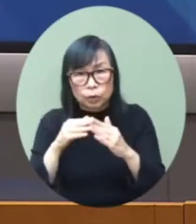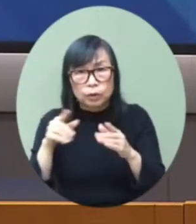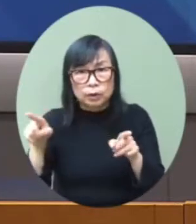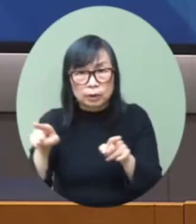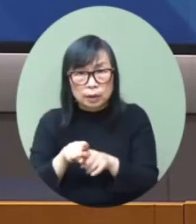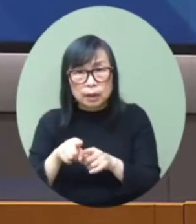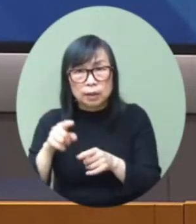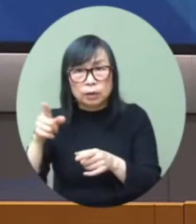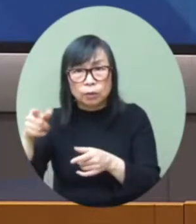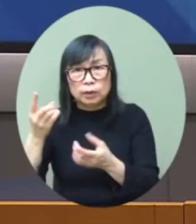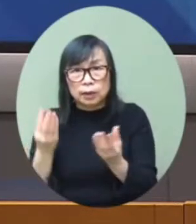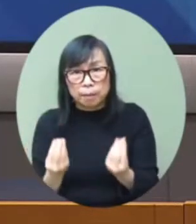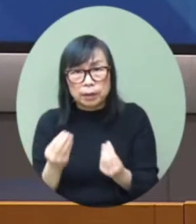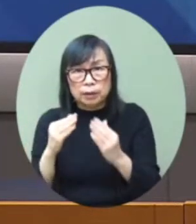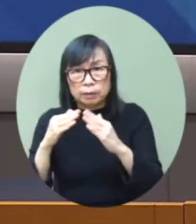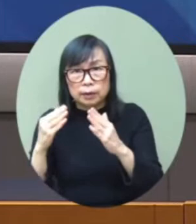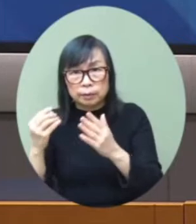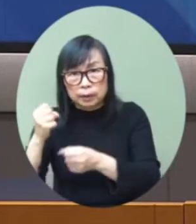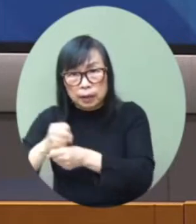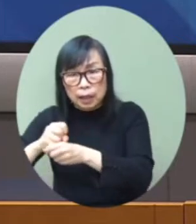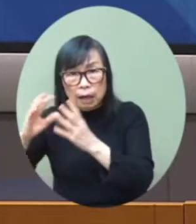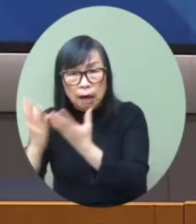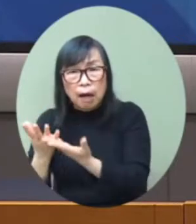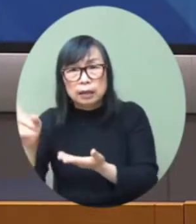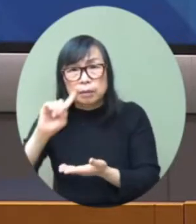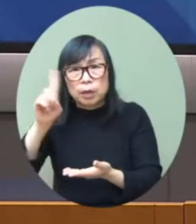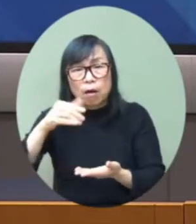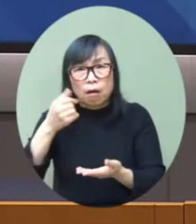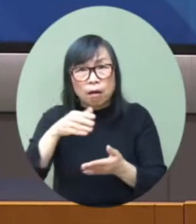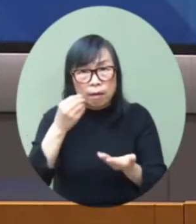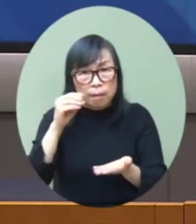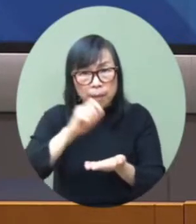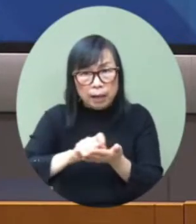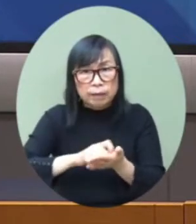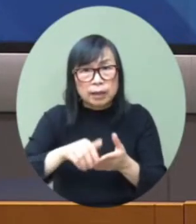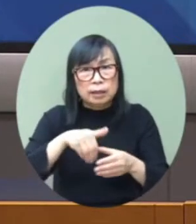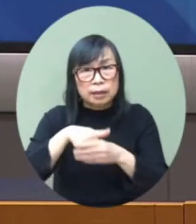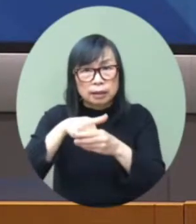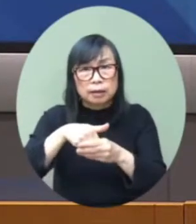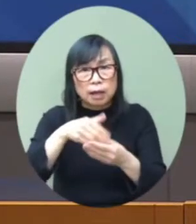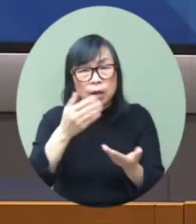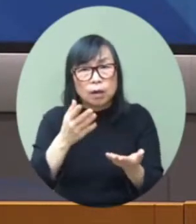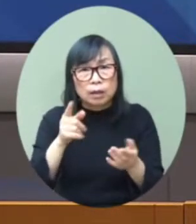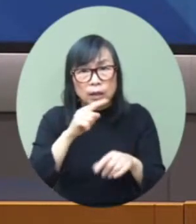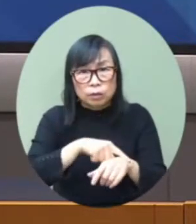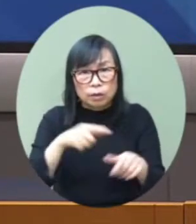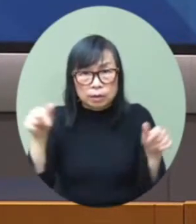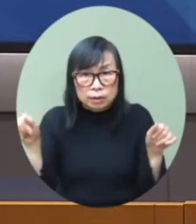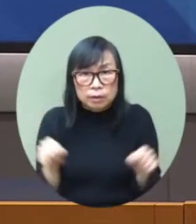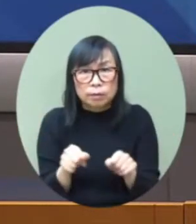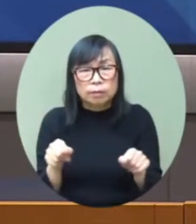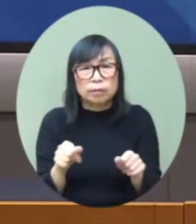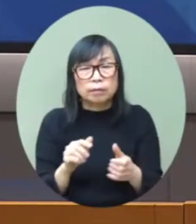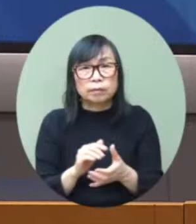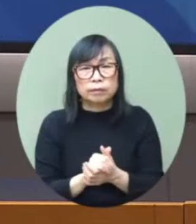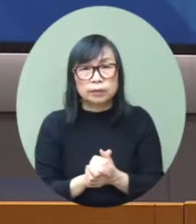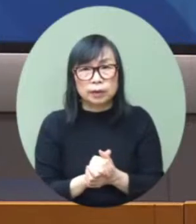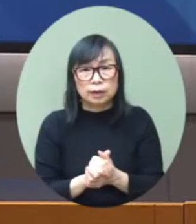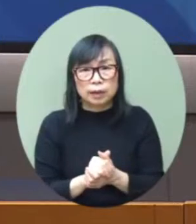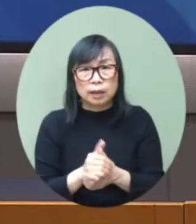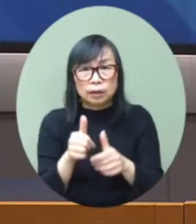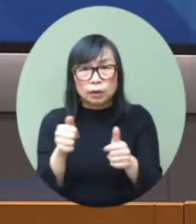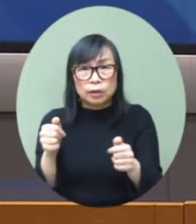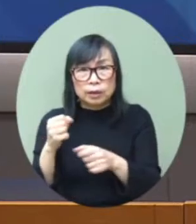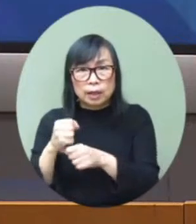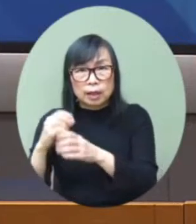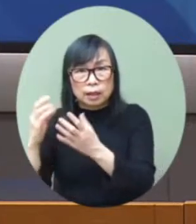also worked with relevant departments as well as the hospital authority to inform